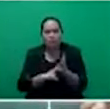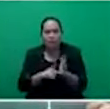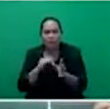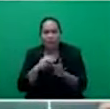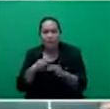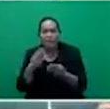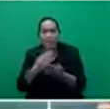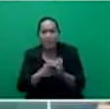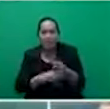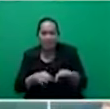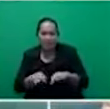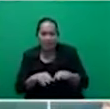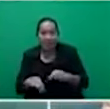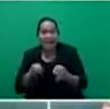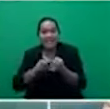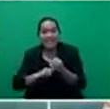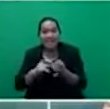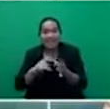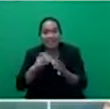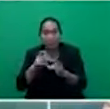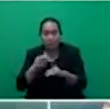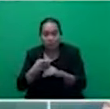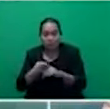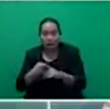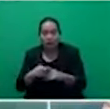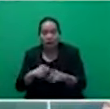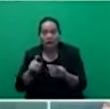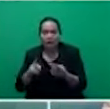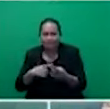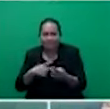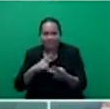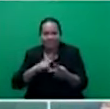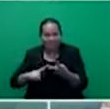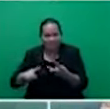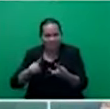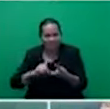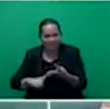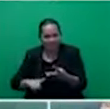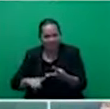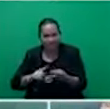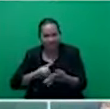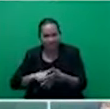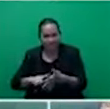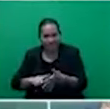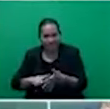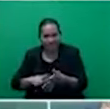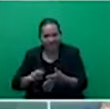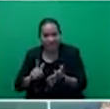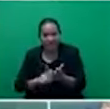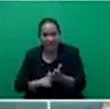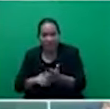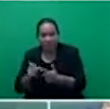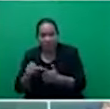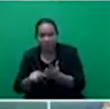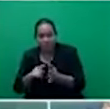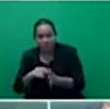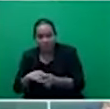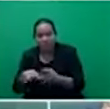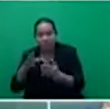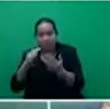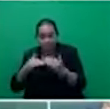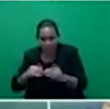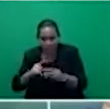Planning, Sandeep Kumar, Anike Singh, Ashlyn Singh, Shanil Prasad, Lendua Vakaloloma, Frida